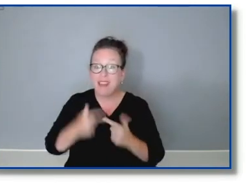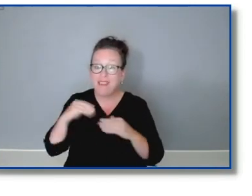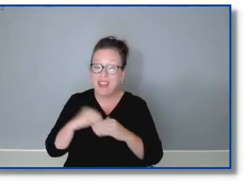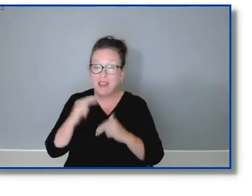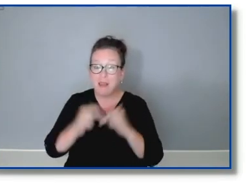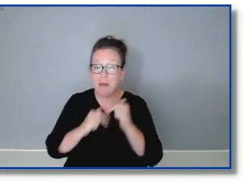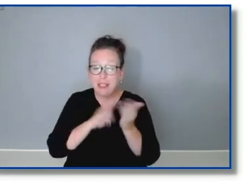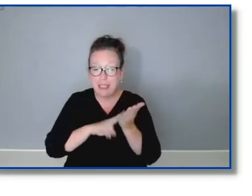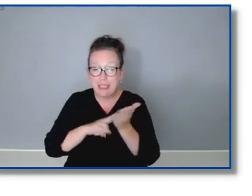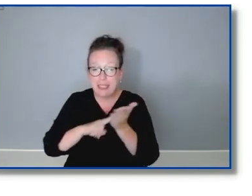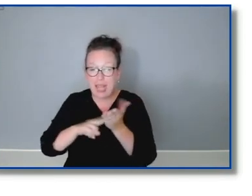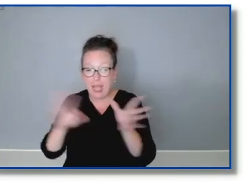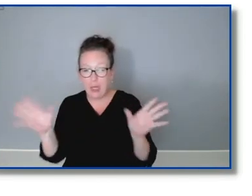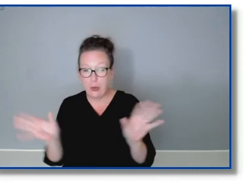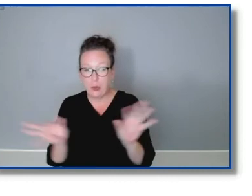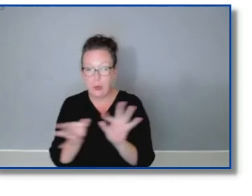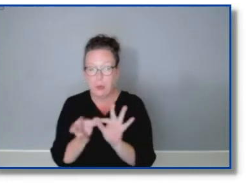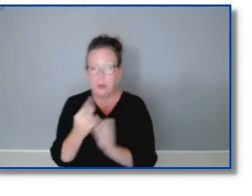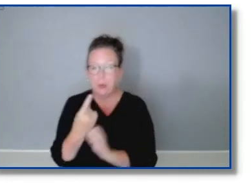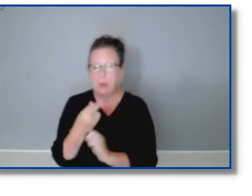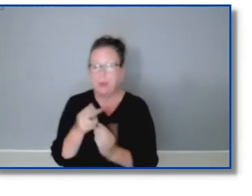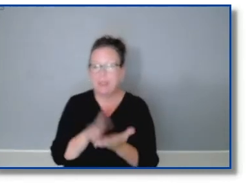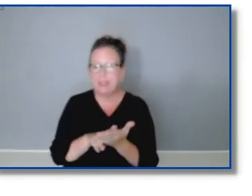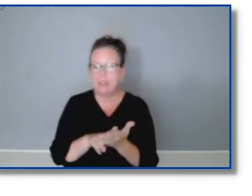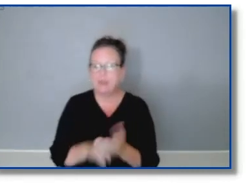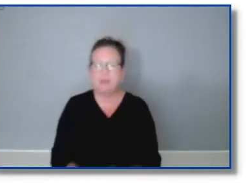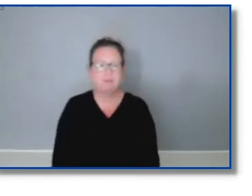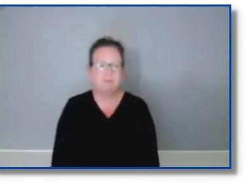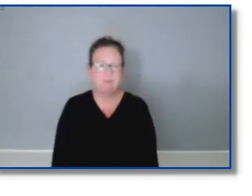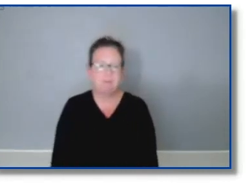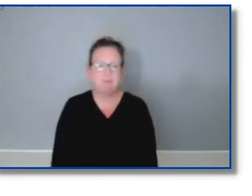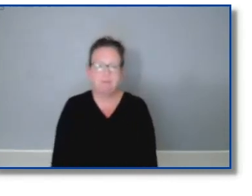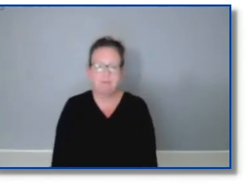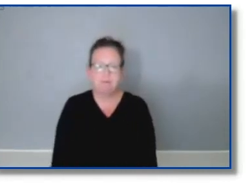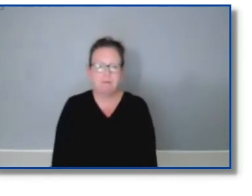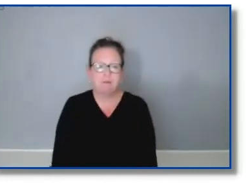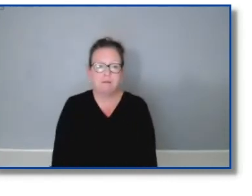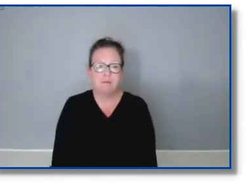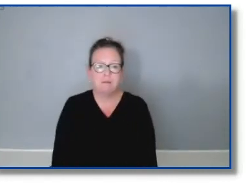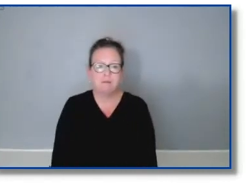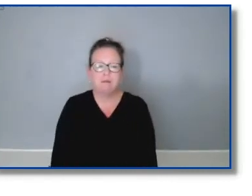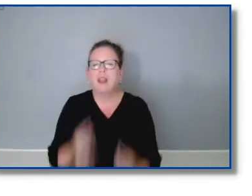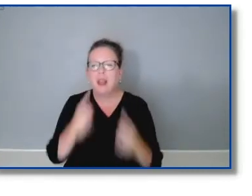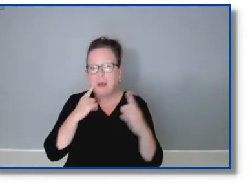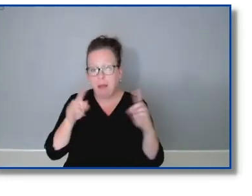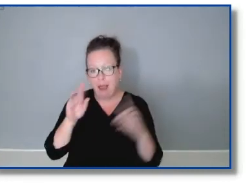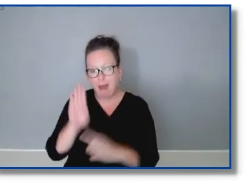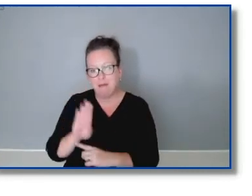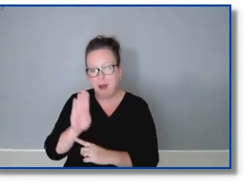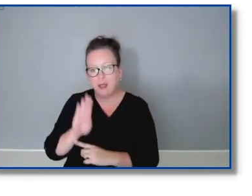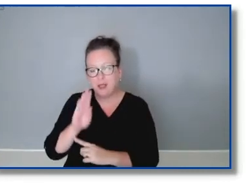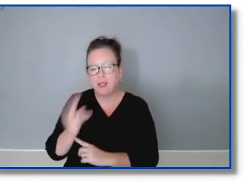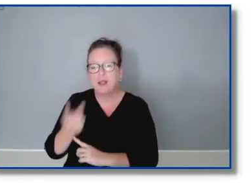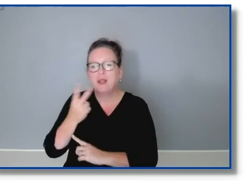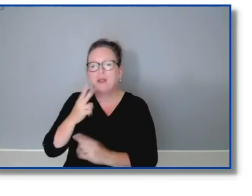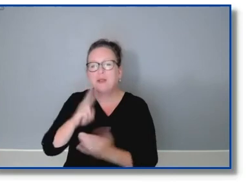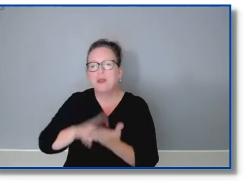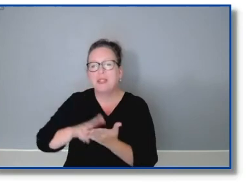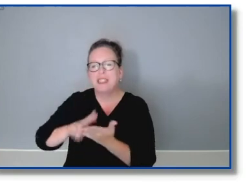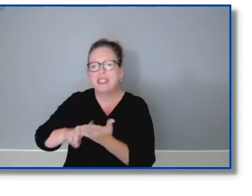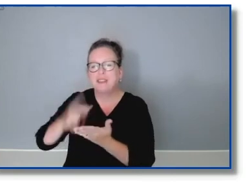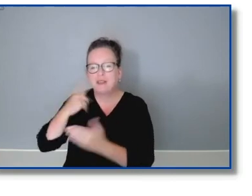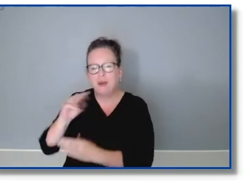we're here, and these are the two signatures at Kendall Square, a commission for the MIT